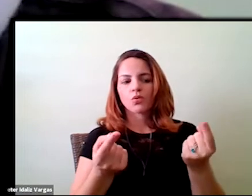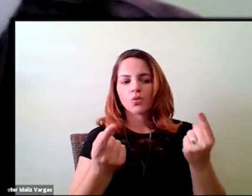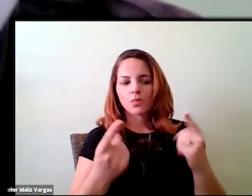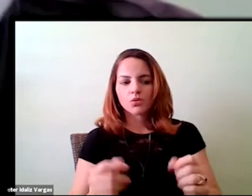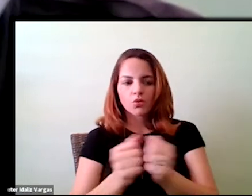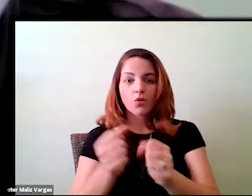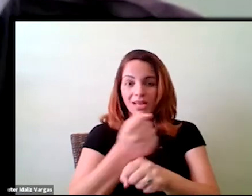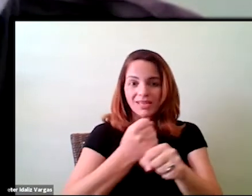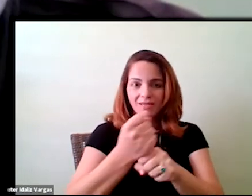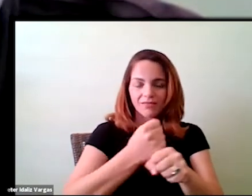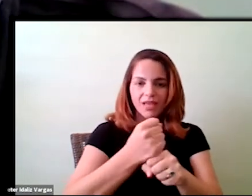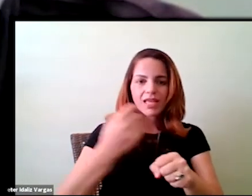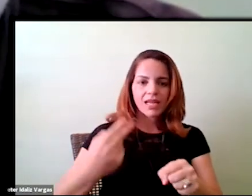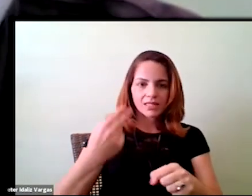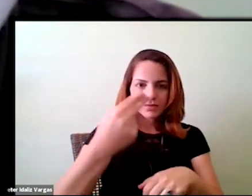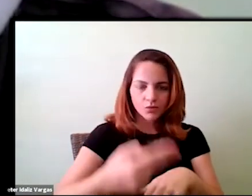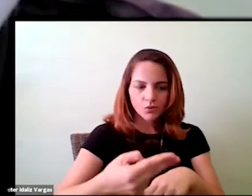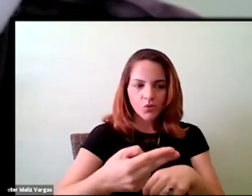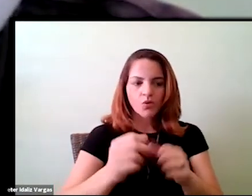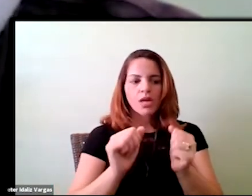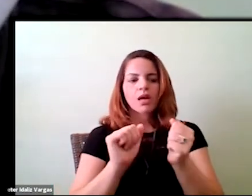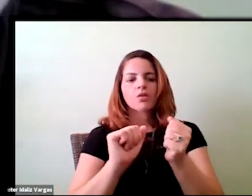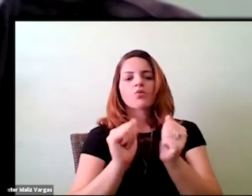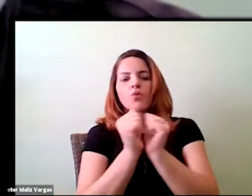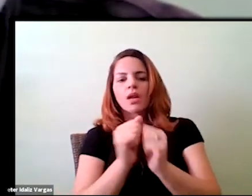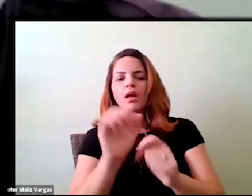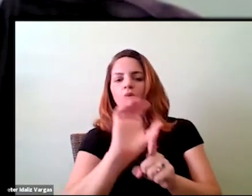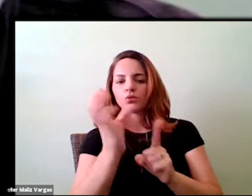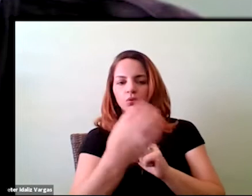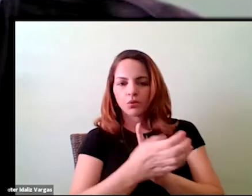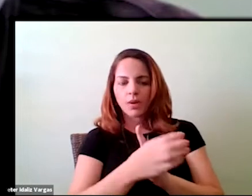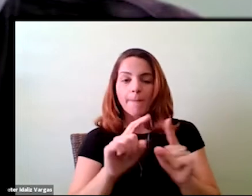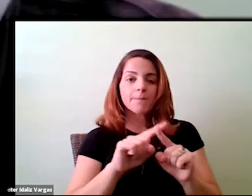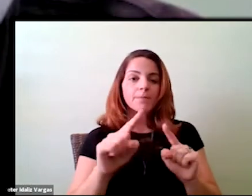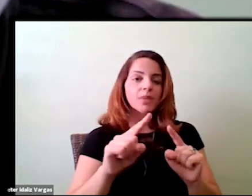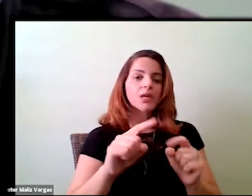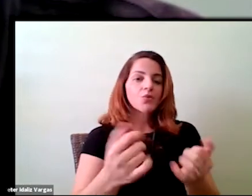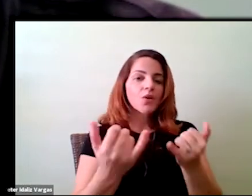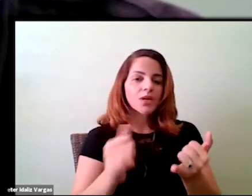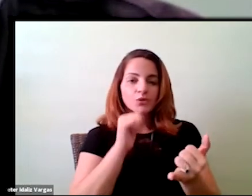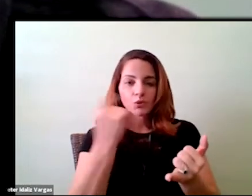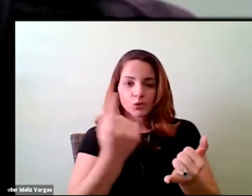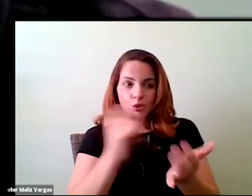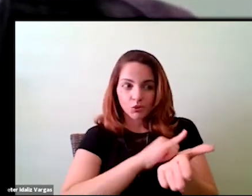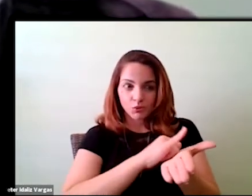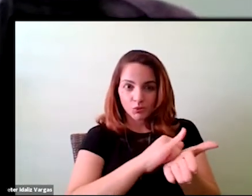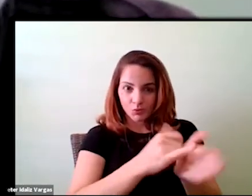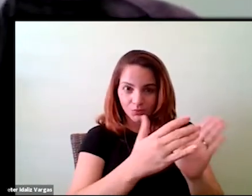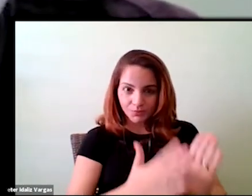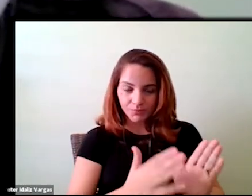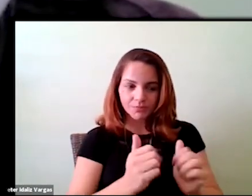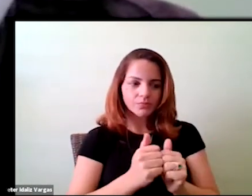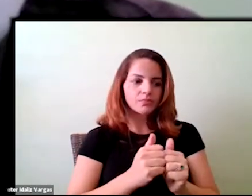discursive history, the New Eurekan aesthetic extends beyond these gendered and ethnic boundaries, broadening the